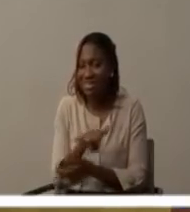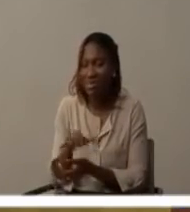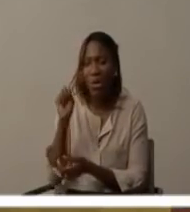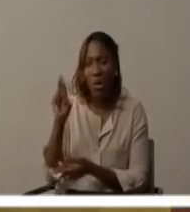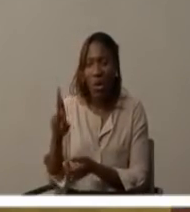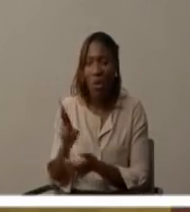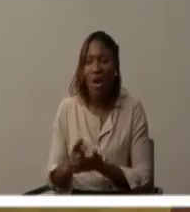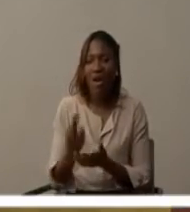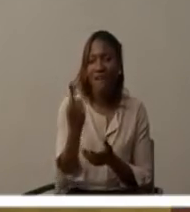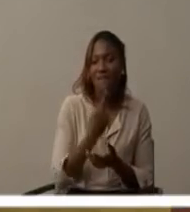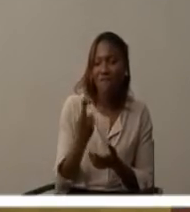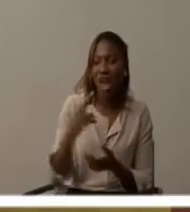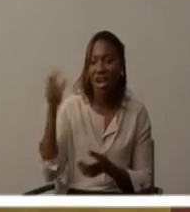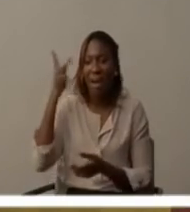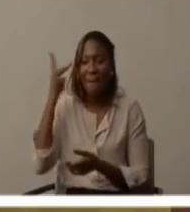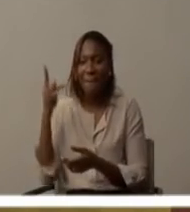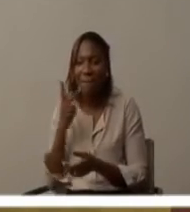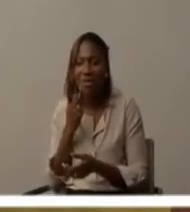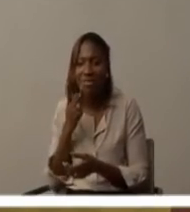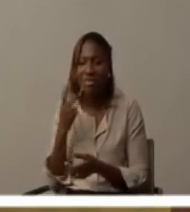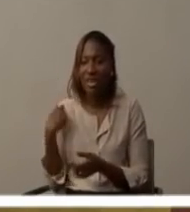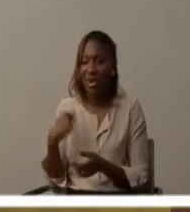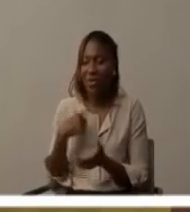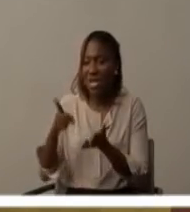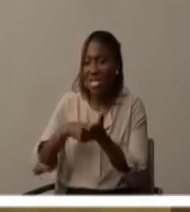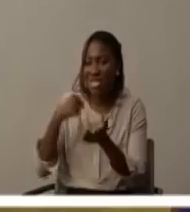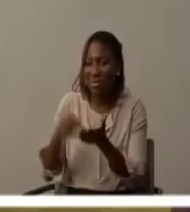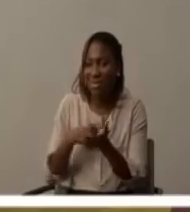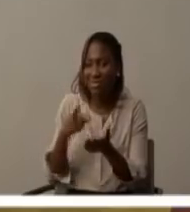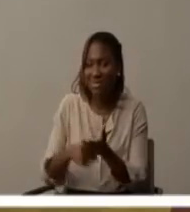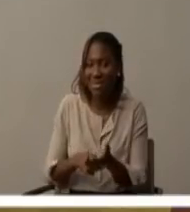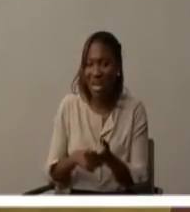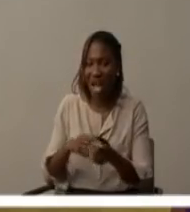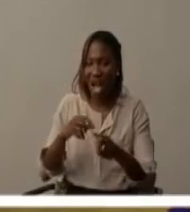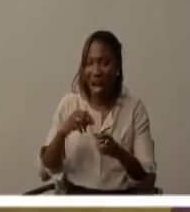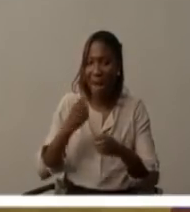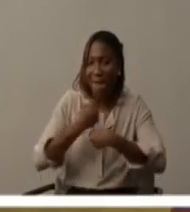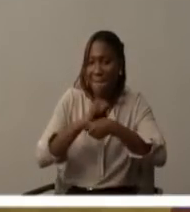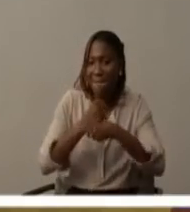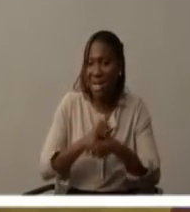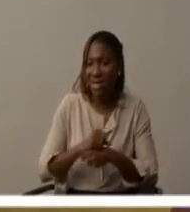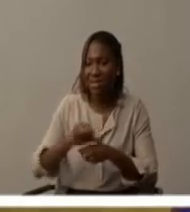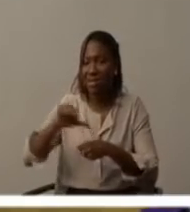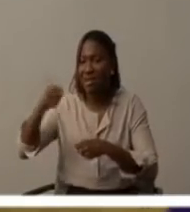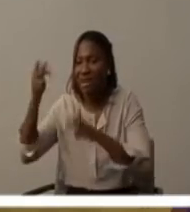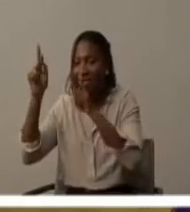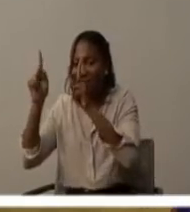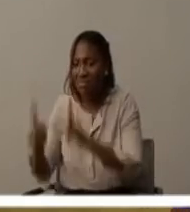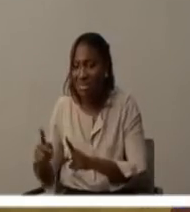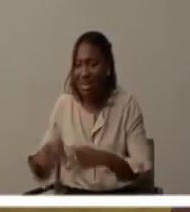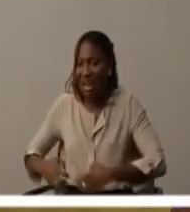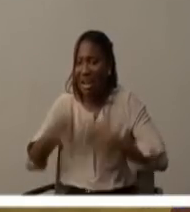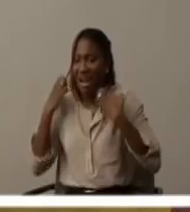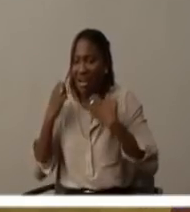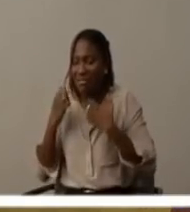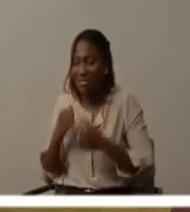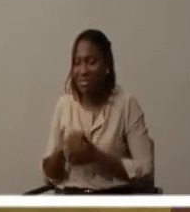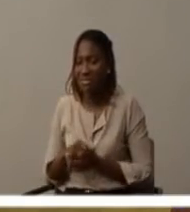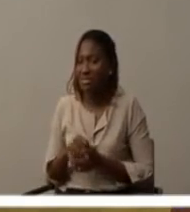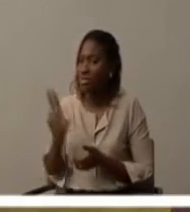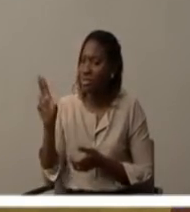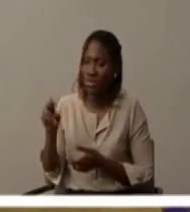a child knows exactly which button to press to bind the other one. Unbind them. Unbind.